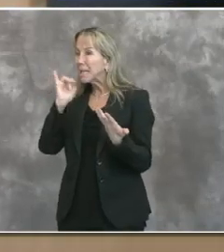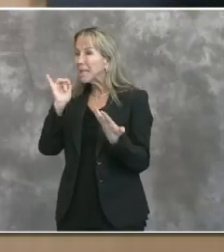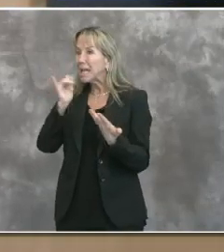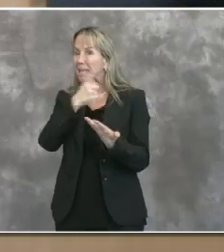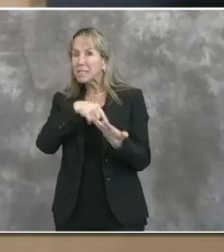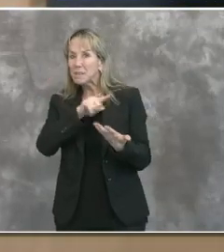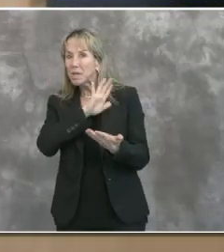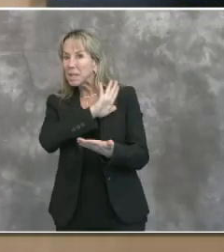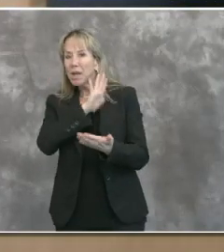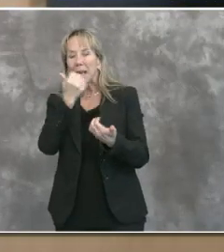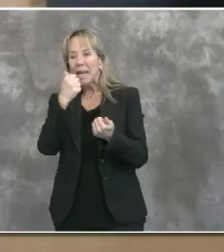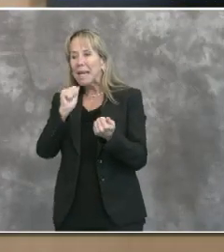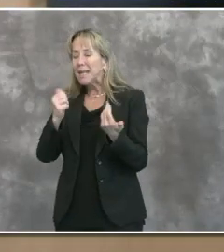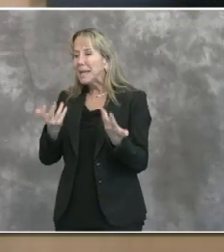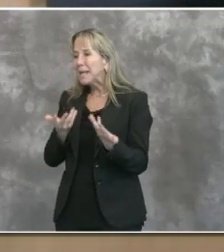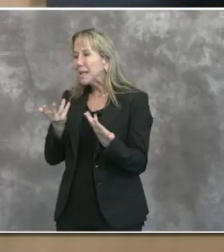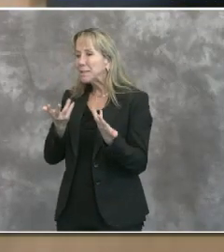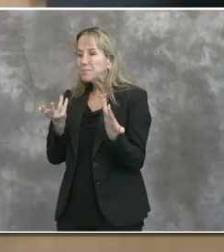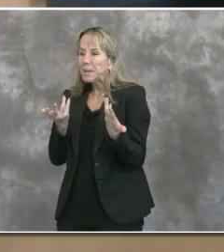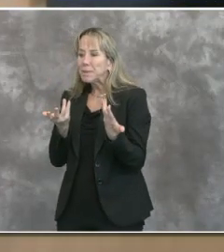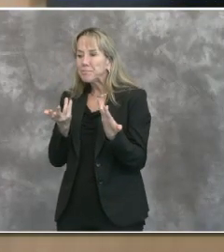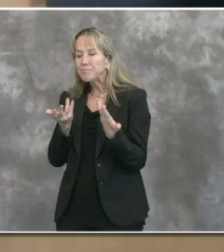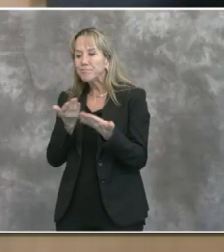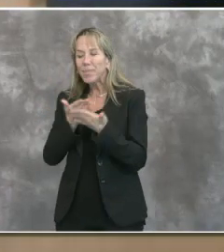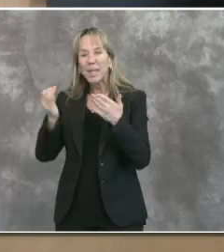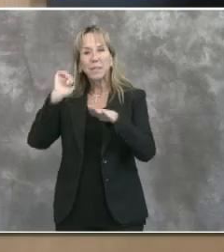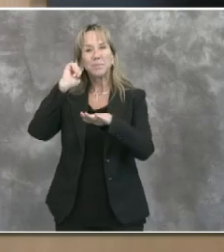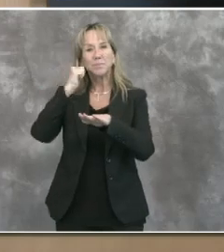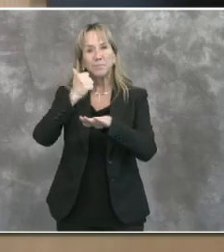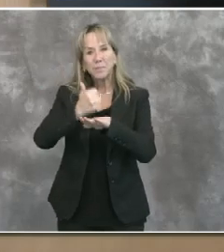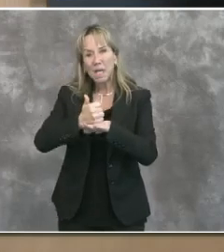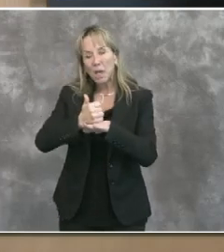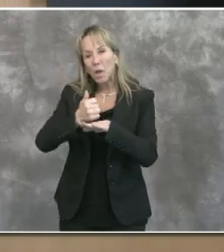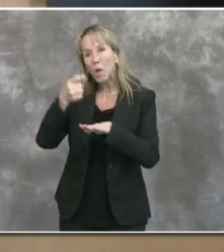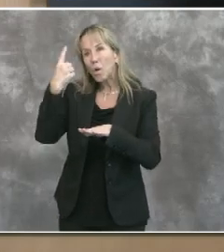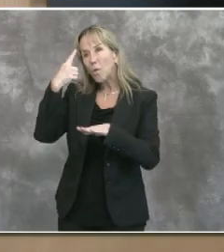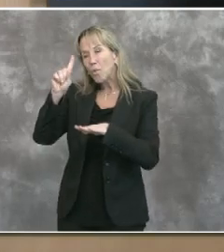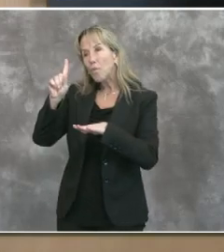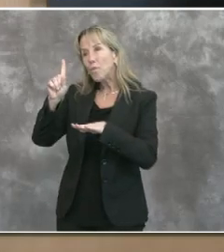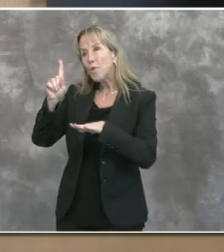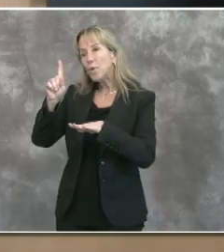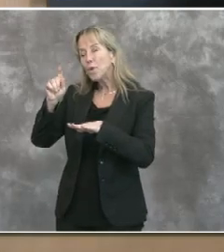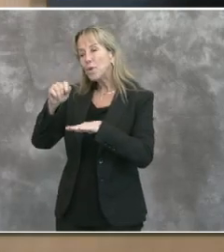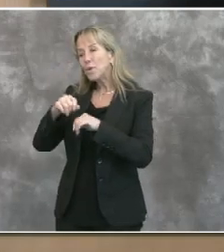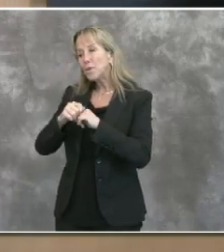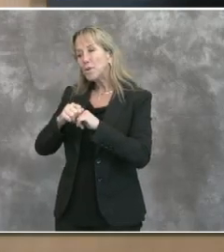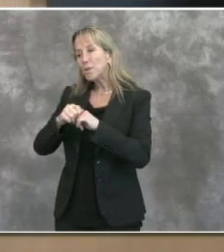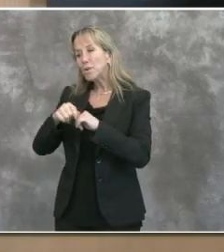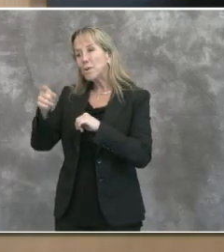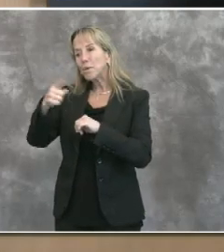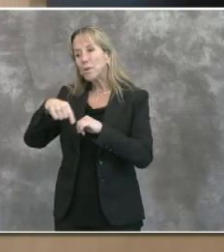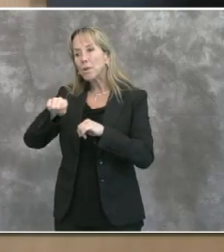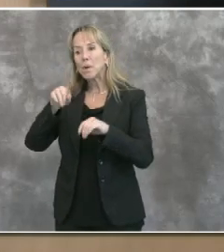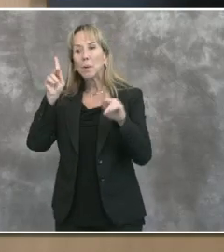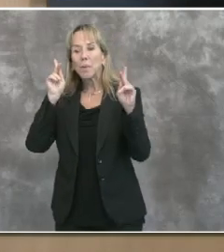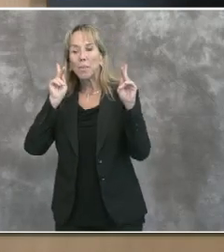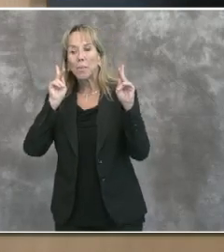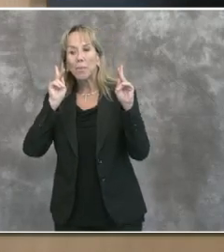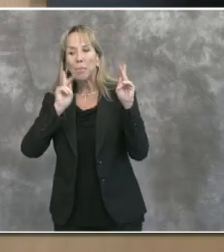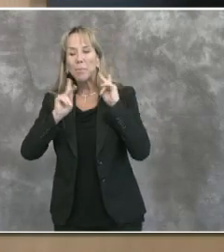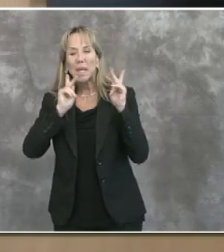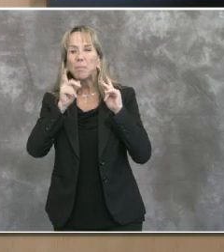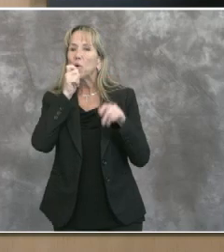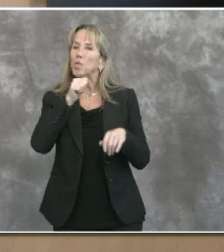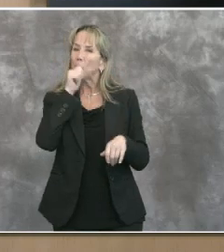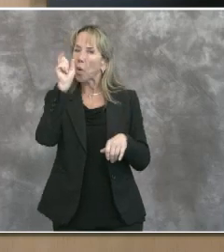showing symptoms or for those who maybe are most at risk in terms of not maybe needing hospitalization,